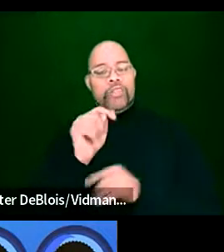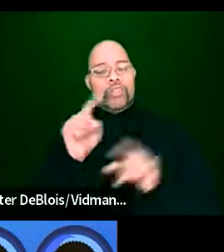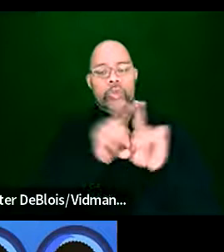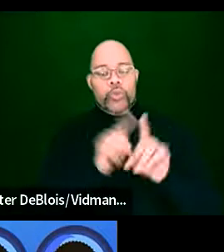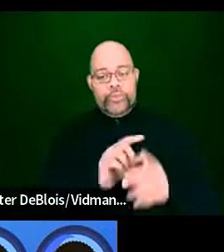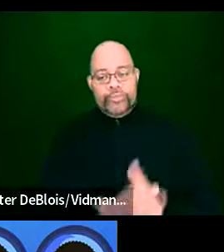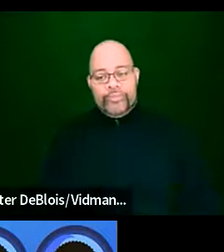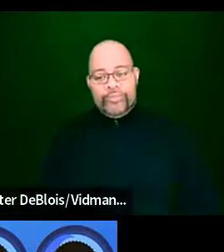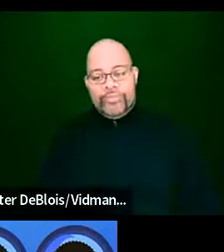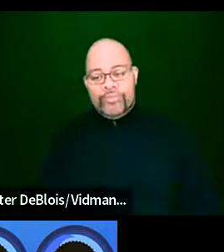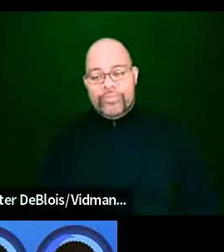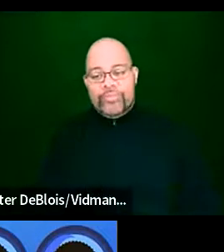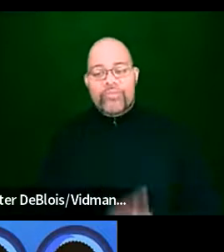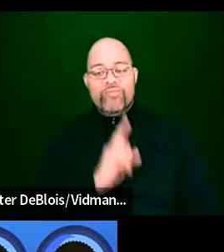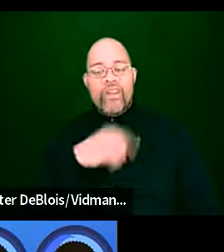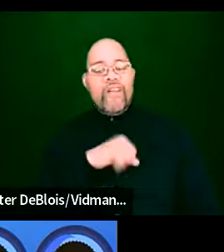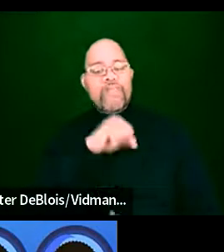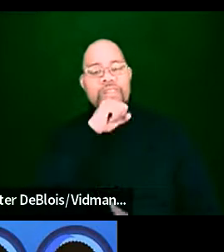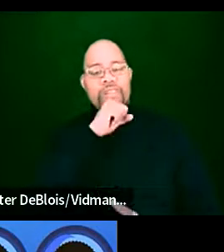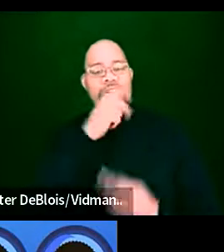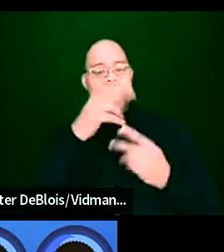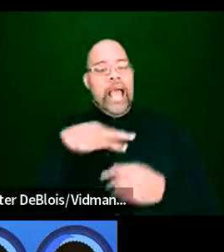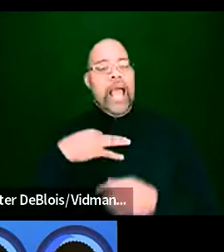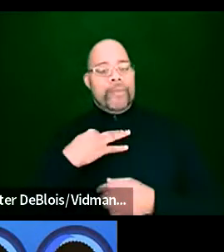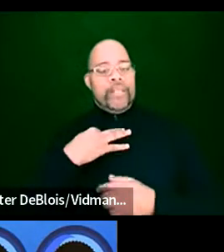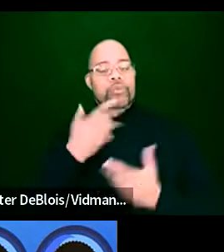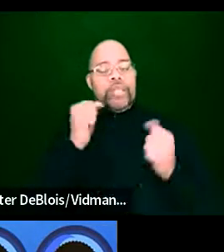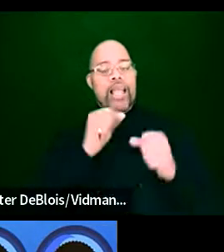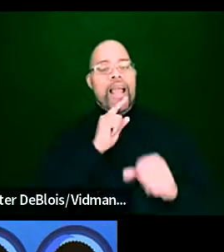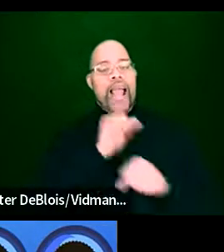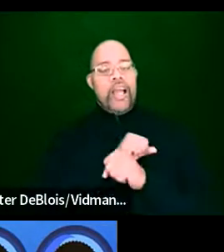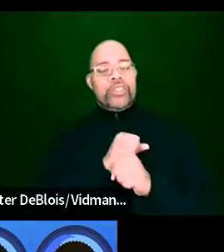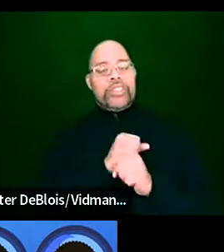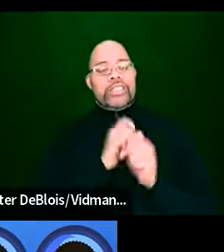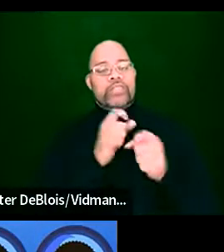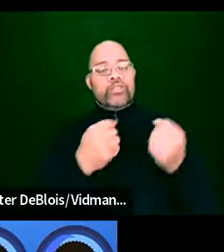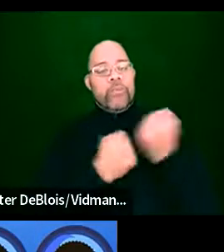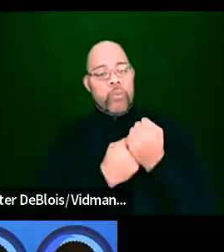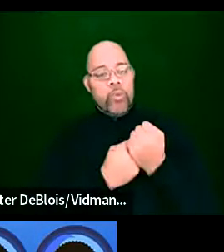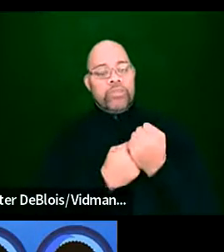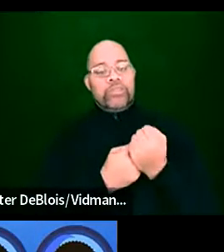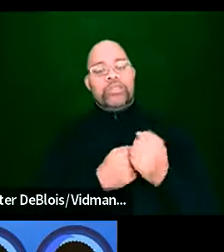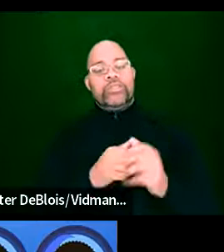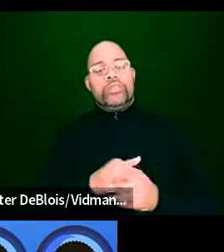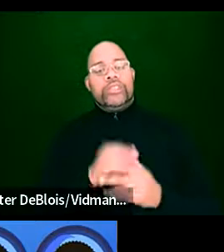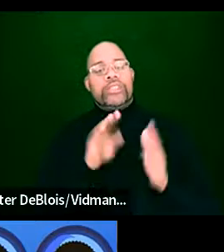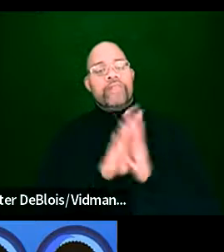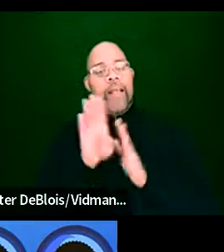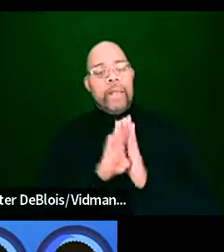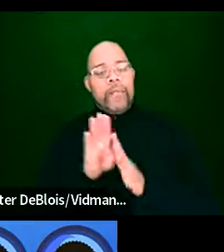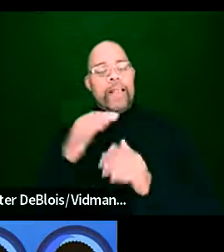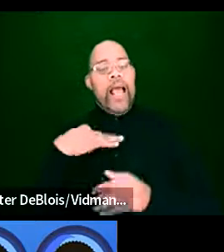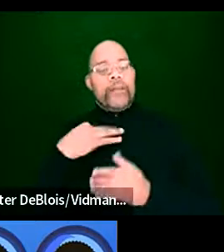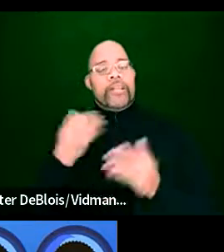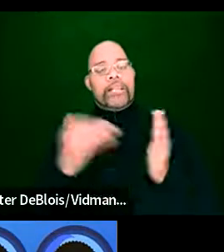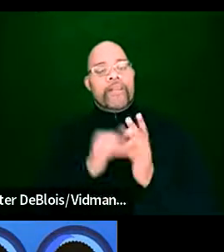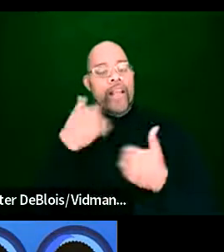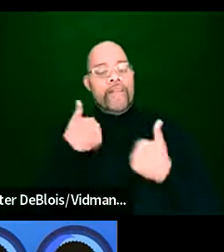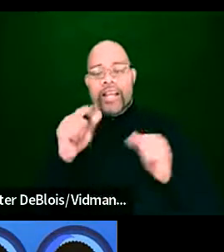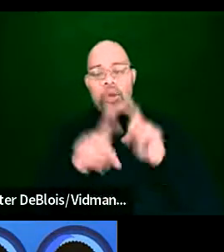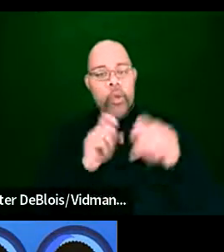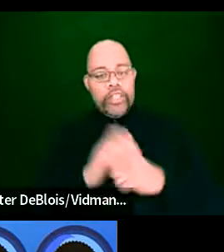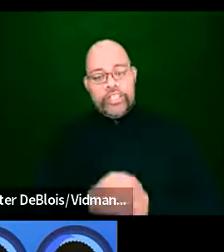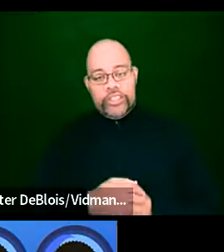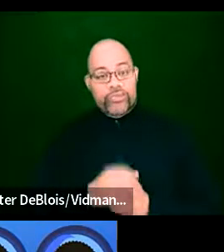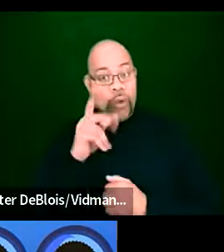well. I would really love to see your applications, and we can absolutely support you in developing those applications if you have any